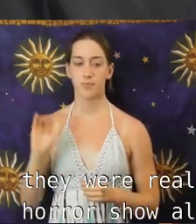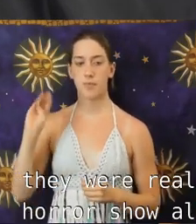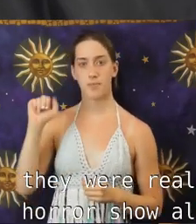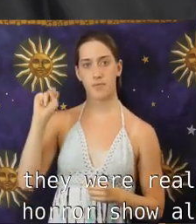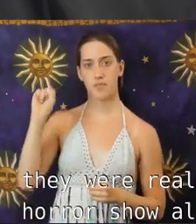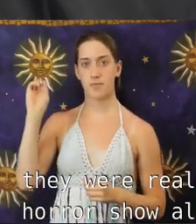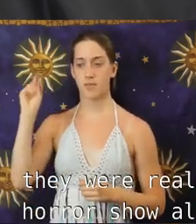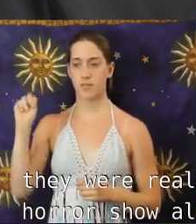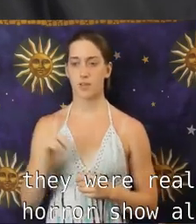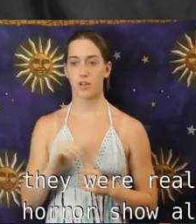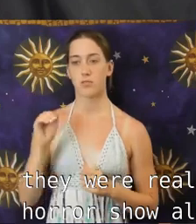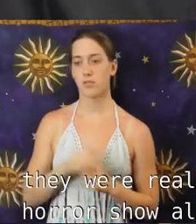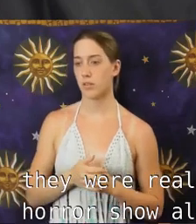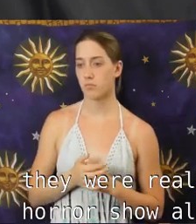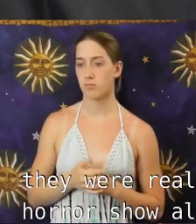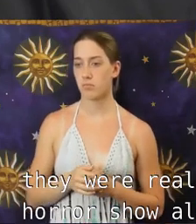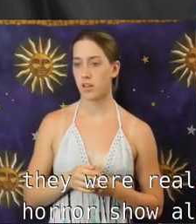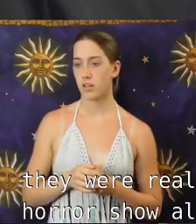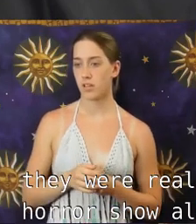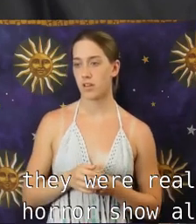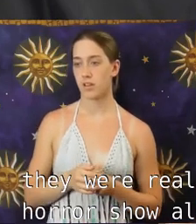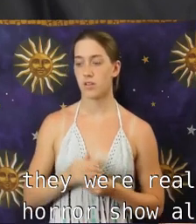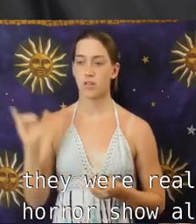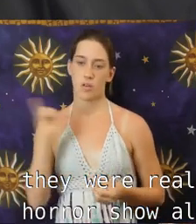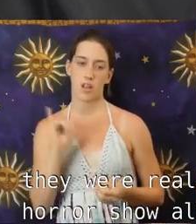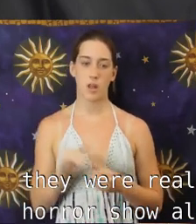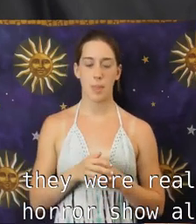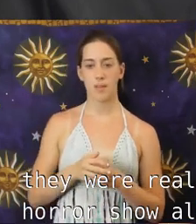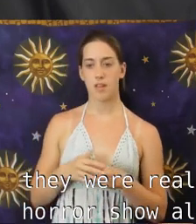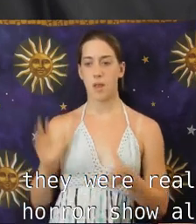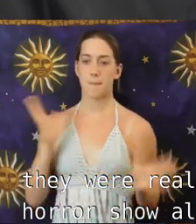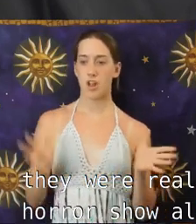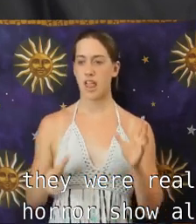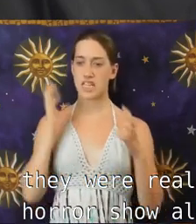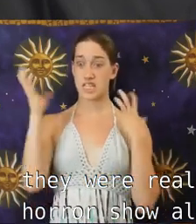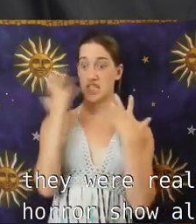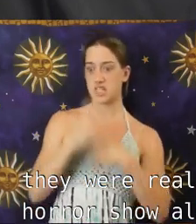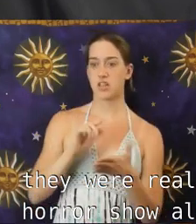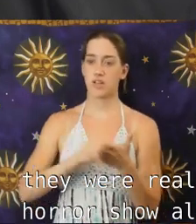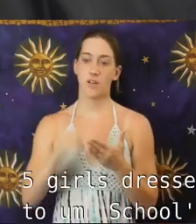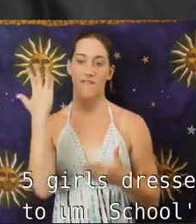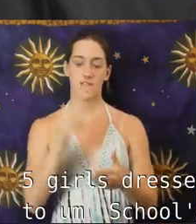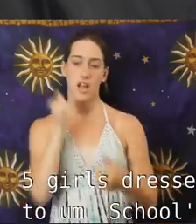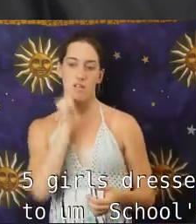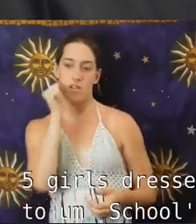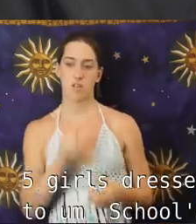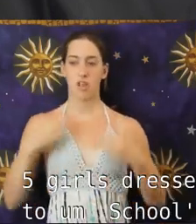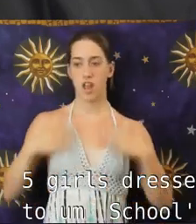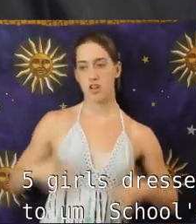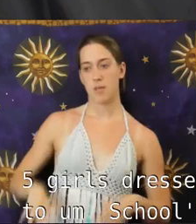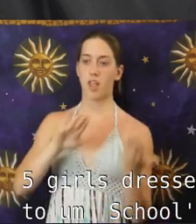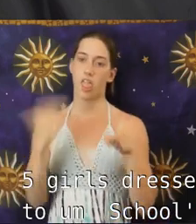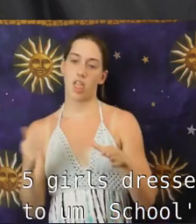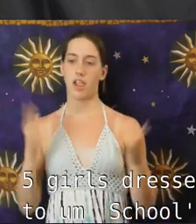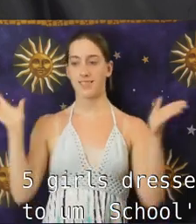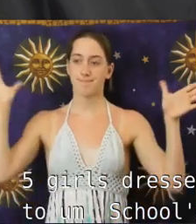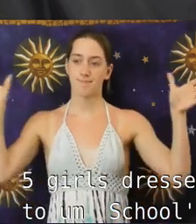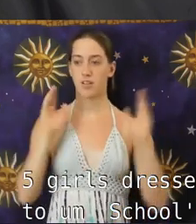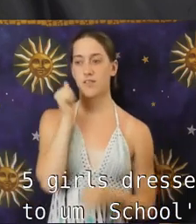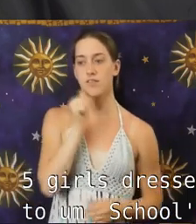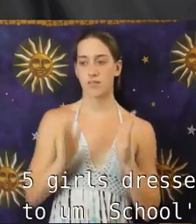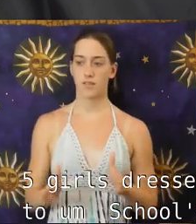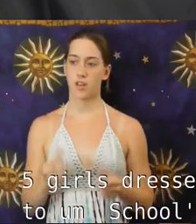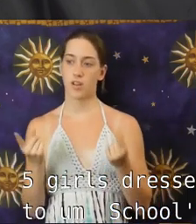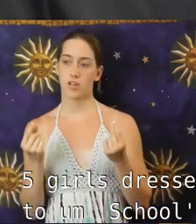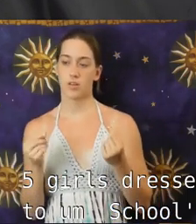were really neat because they were like a burlesque horror show almost. Like, the bit I saw was 5 girls dressed up as dead